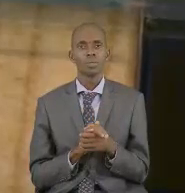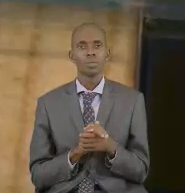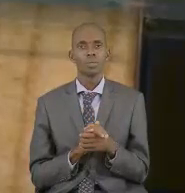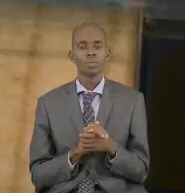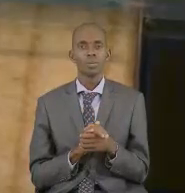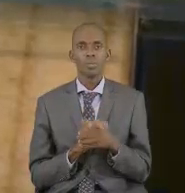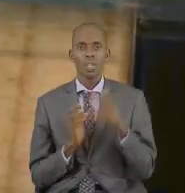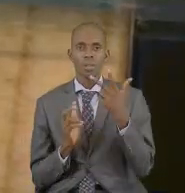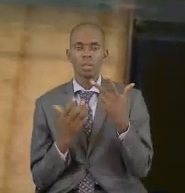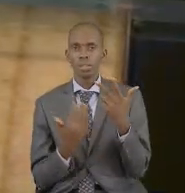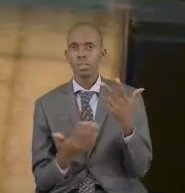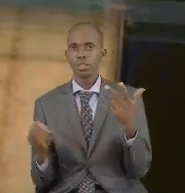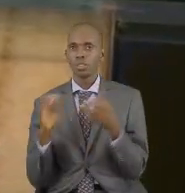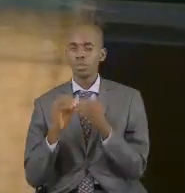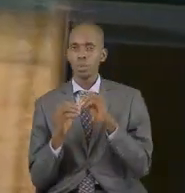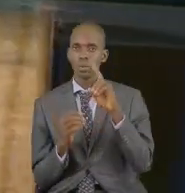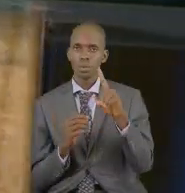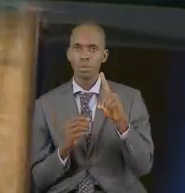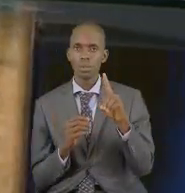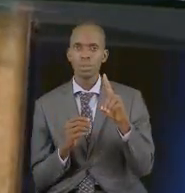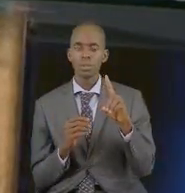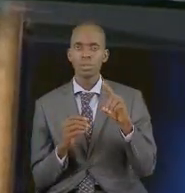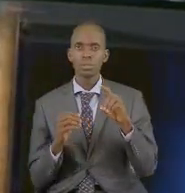Three things. Number one, a clear,